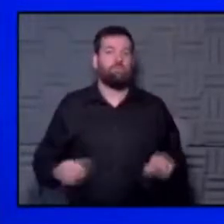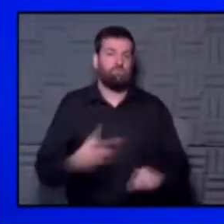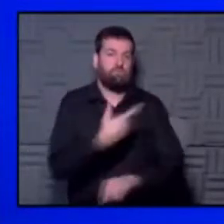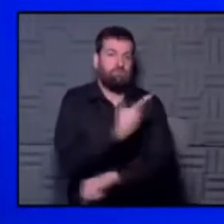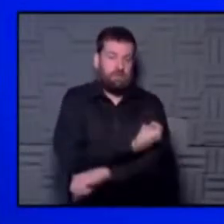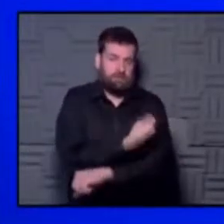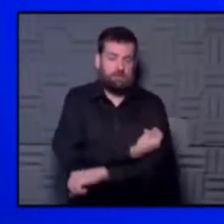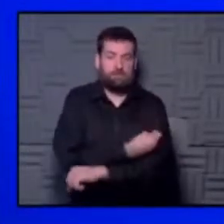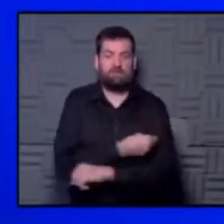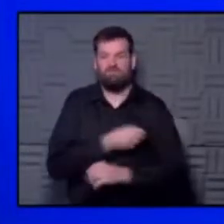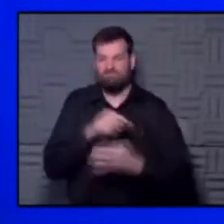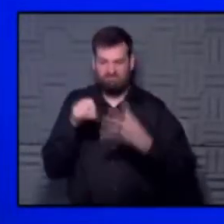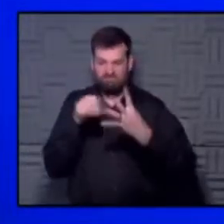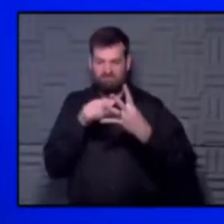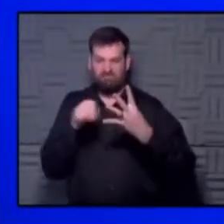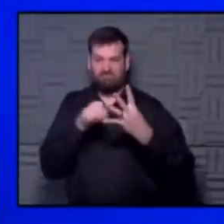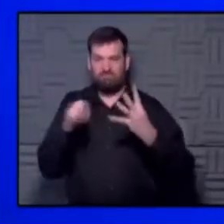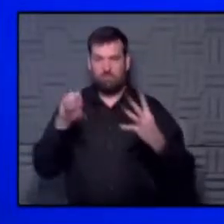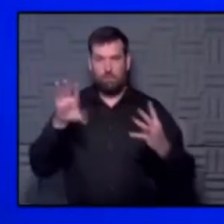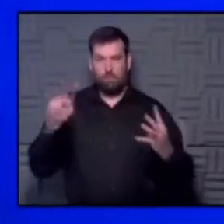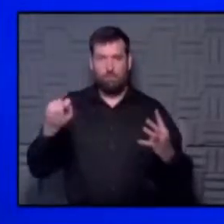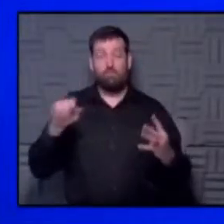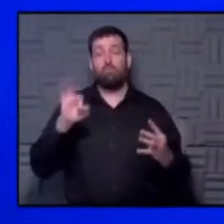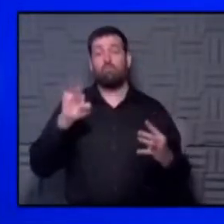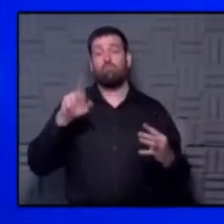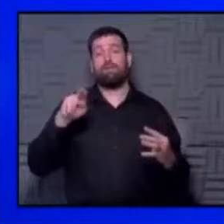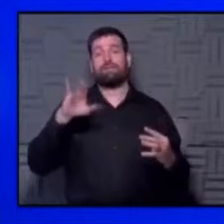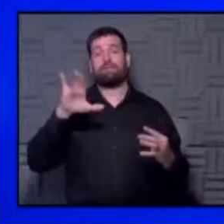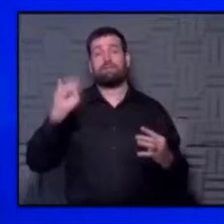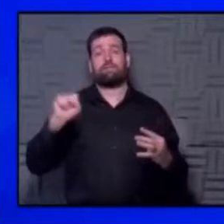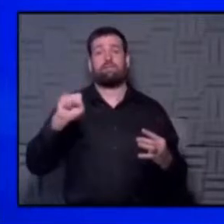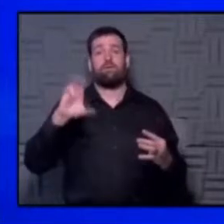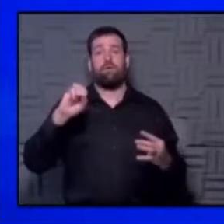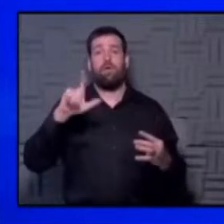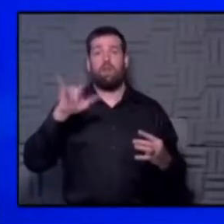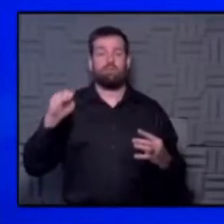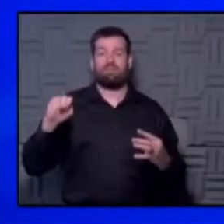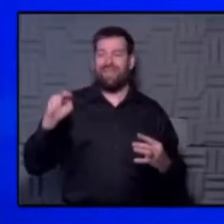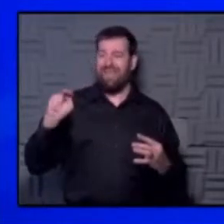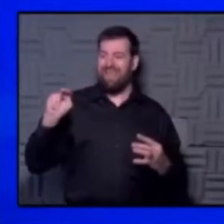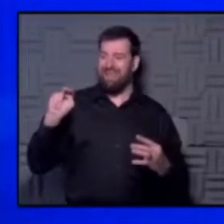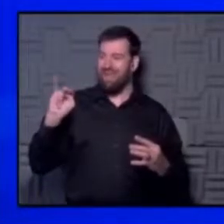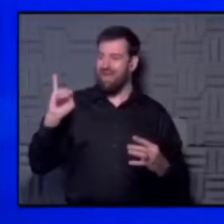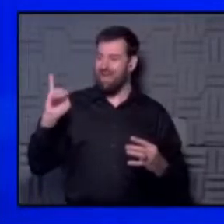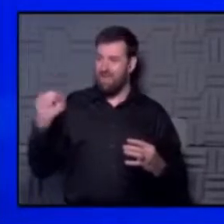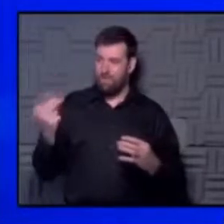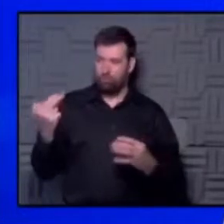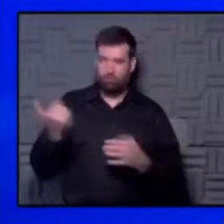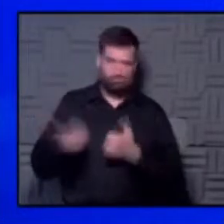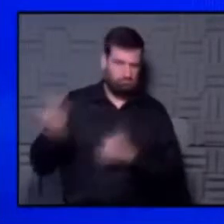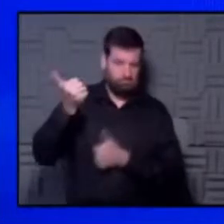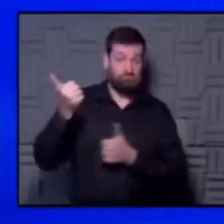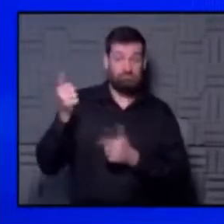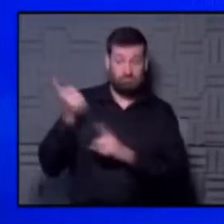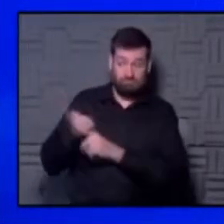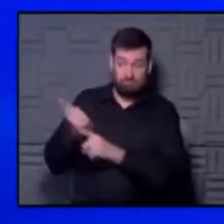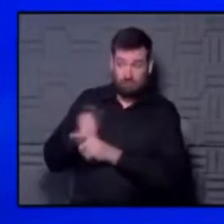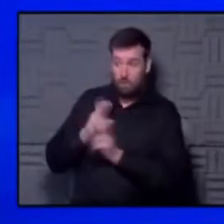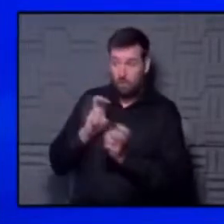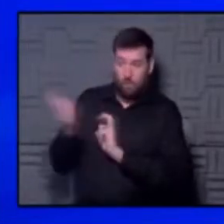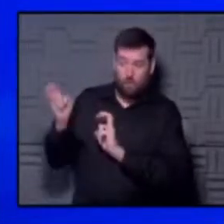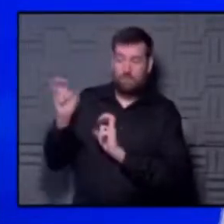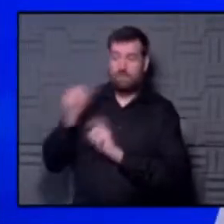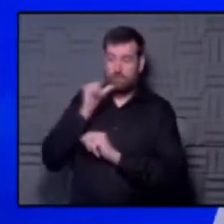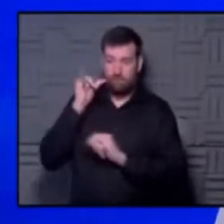ready as early as late October. That was from Francis Collins, the head of the NIH. The timeline hasn't really changed, and Francis Collins was quoted yesterday